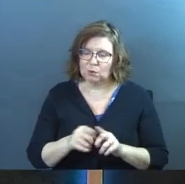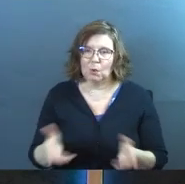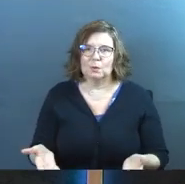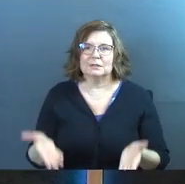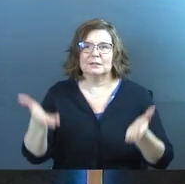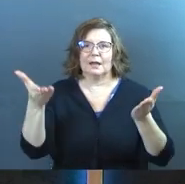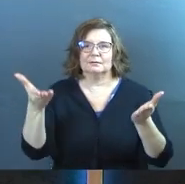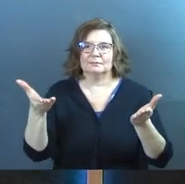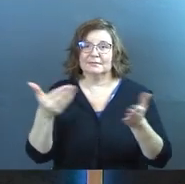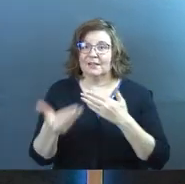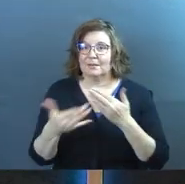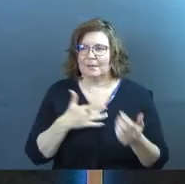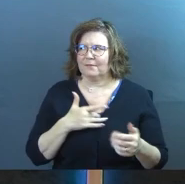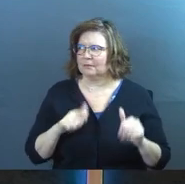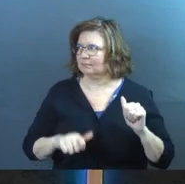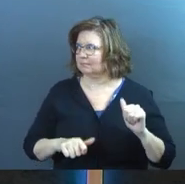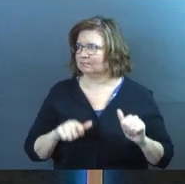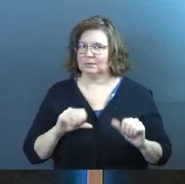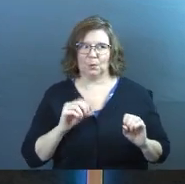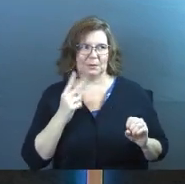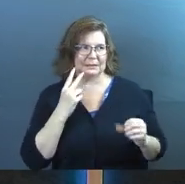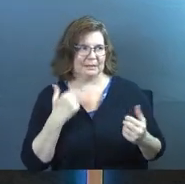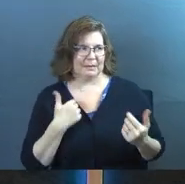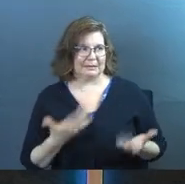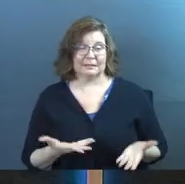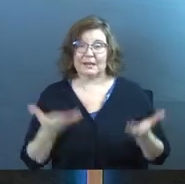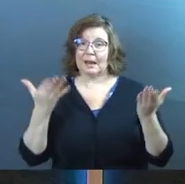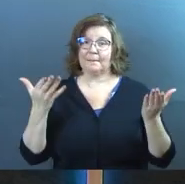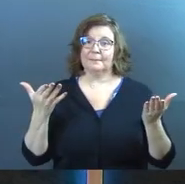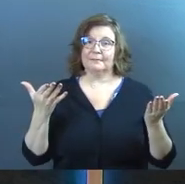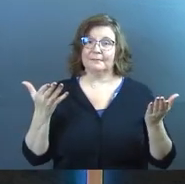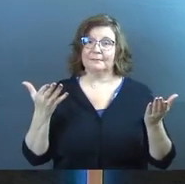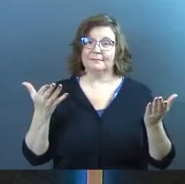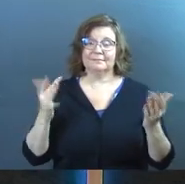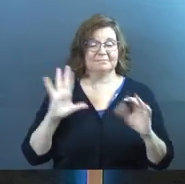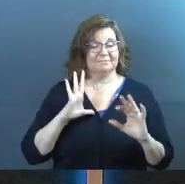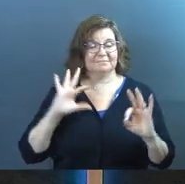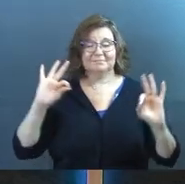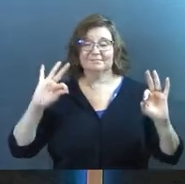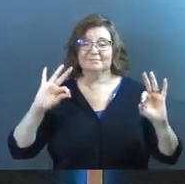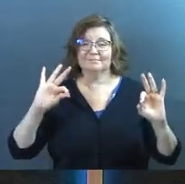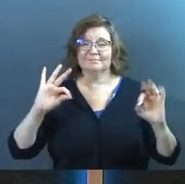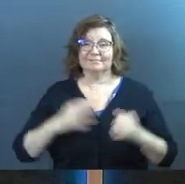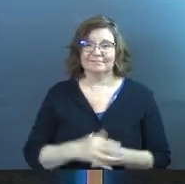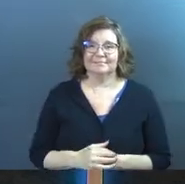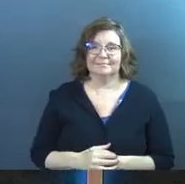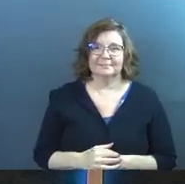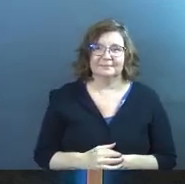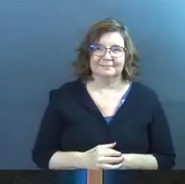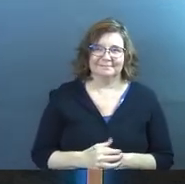as well. Even though it might feel awkward and nobody can see you, just stand up. It's all good.